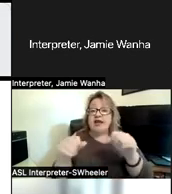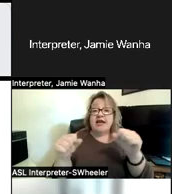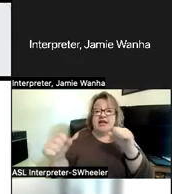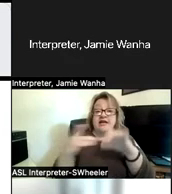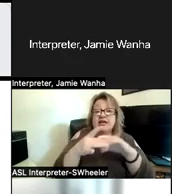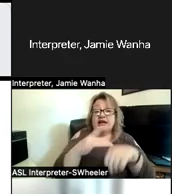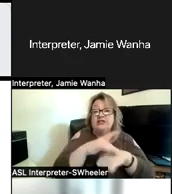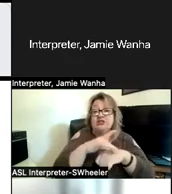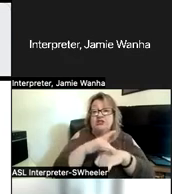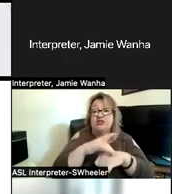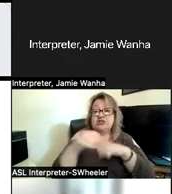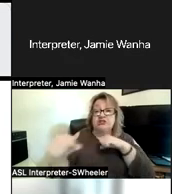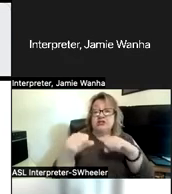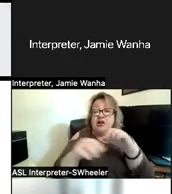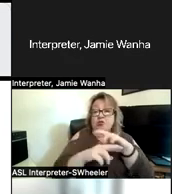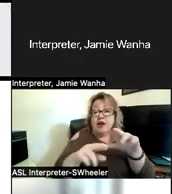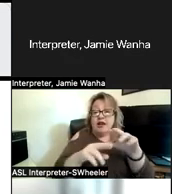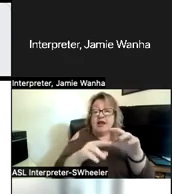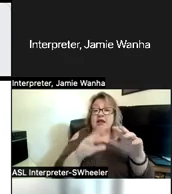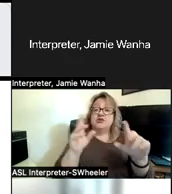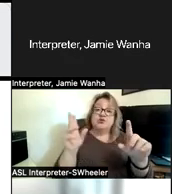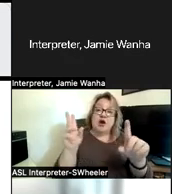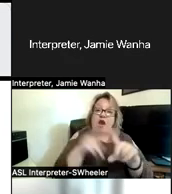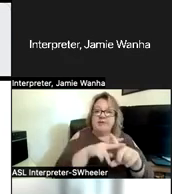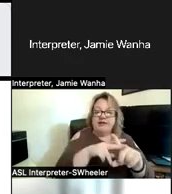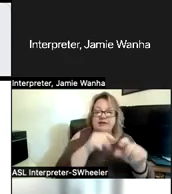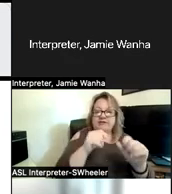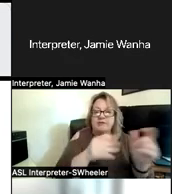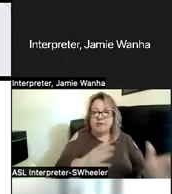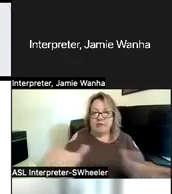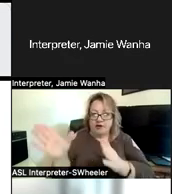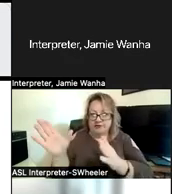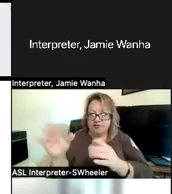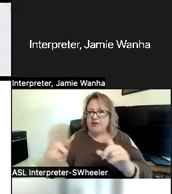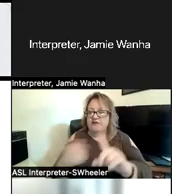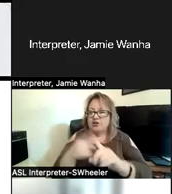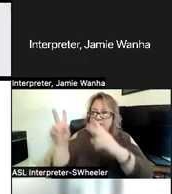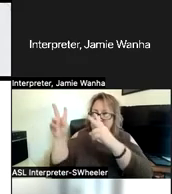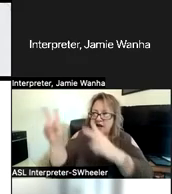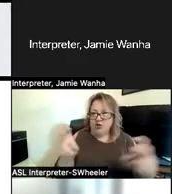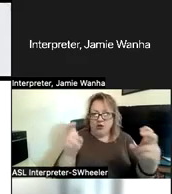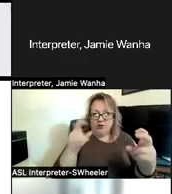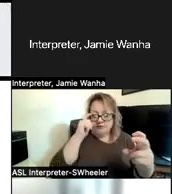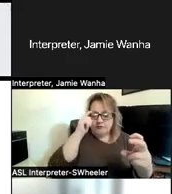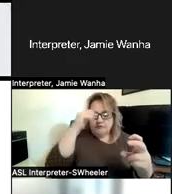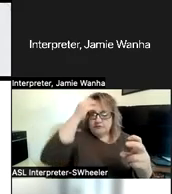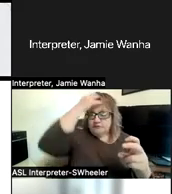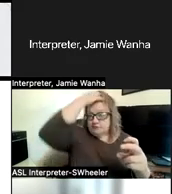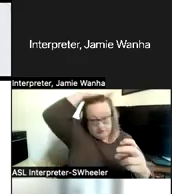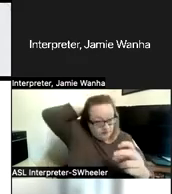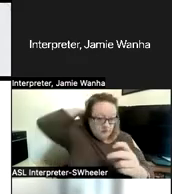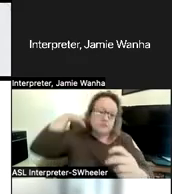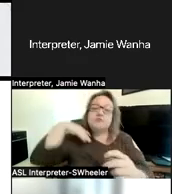option to opt in right from the preparedness screen right when they download it. And we have these things